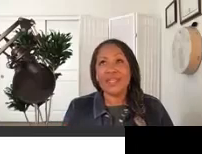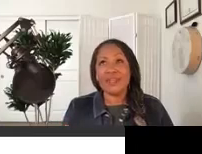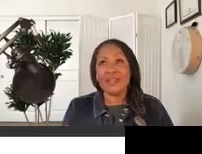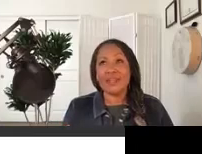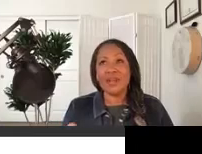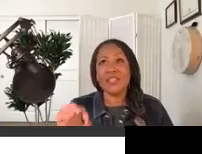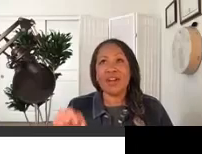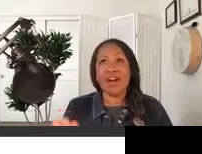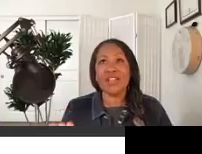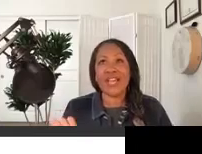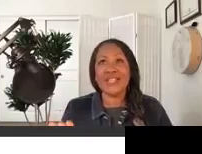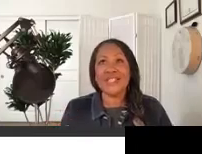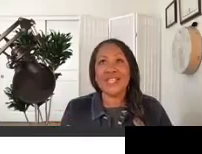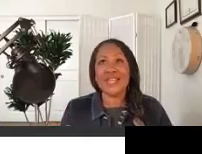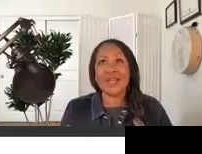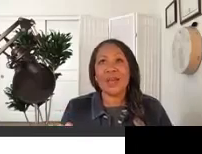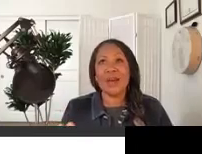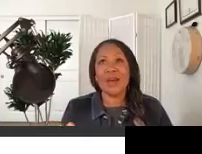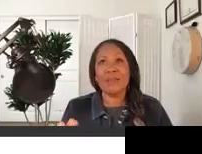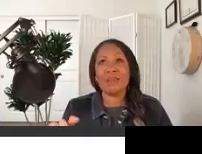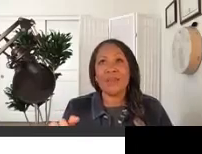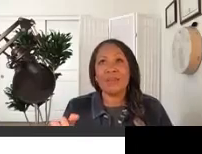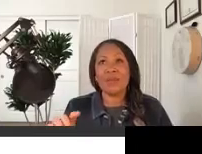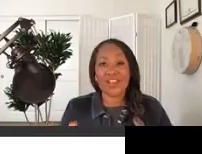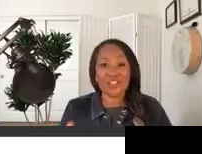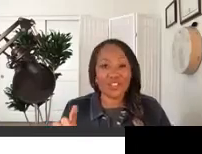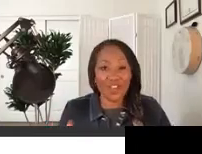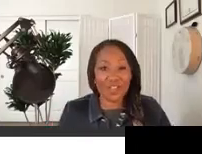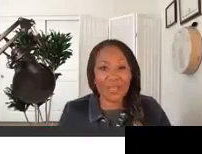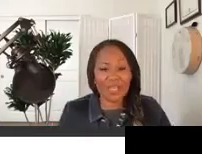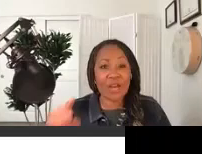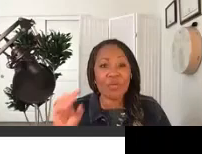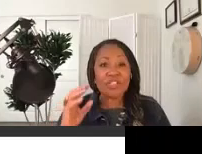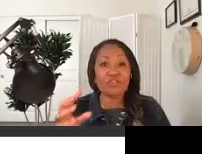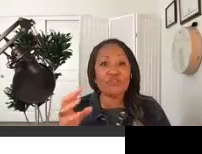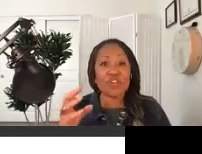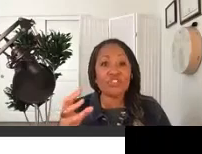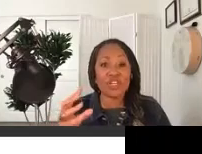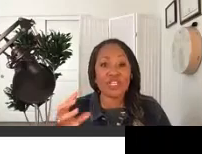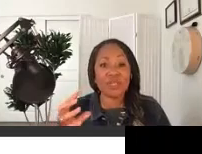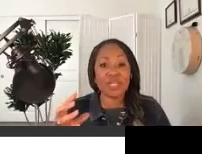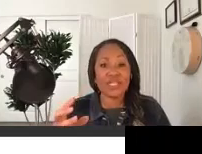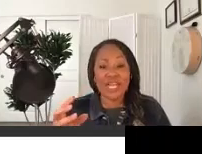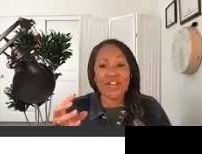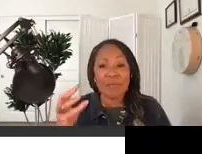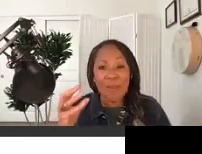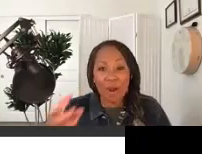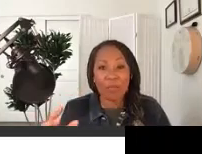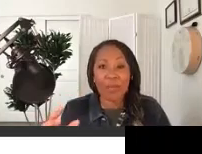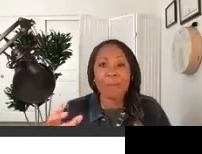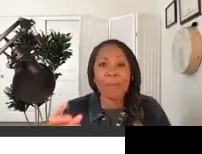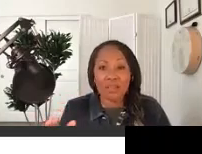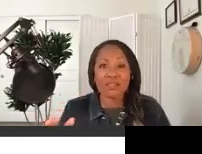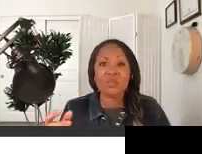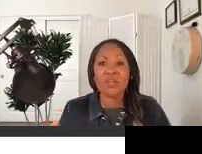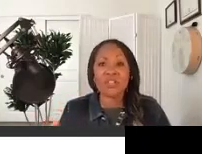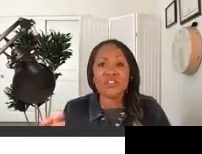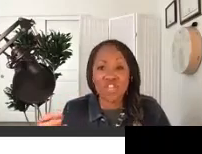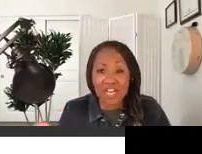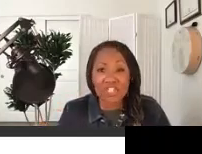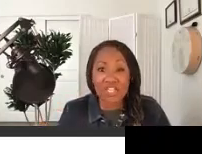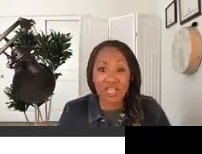the co-decolonizing professional development, and I was so frustrated because the PowerPoint boxes